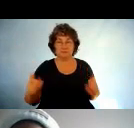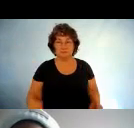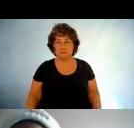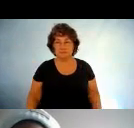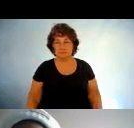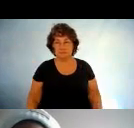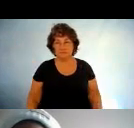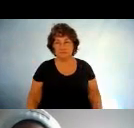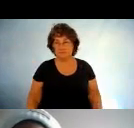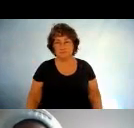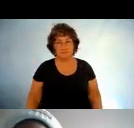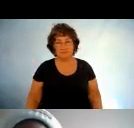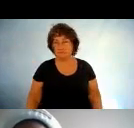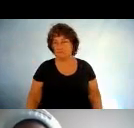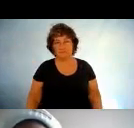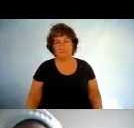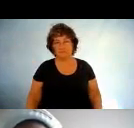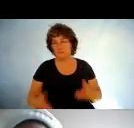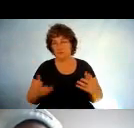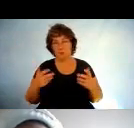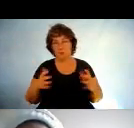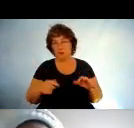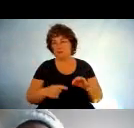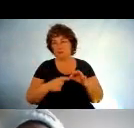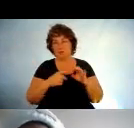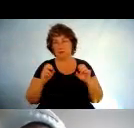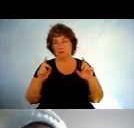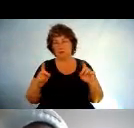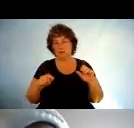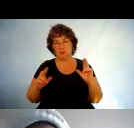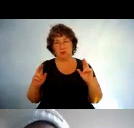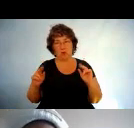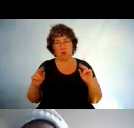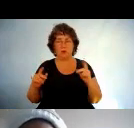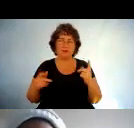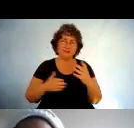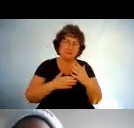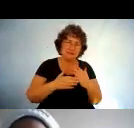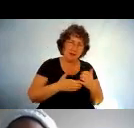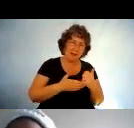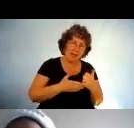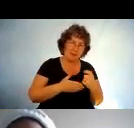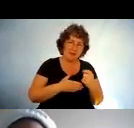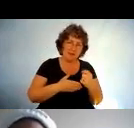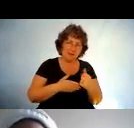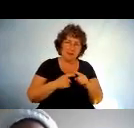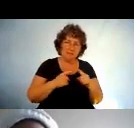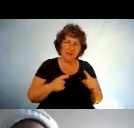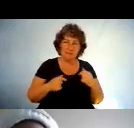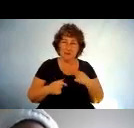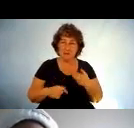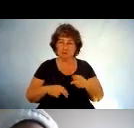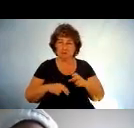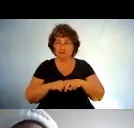it still to this day. And it, in some aspects, it was a little helpful, but just as a child there, and I